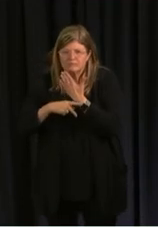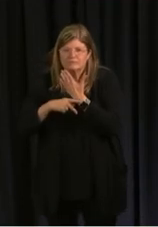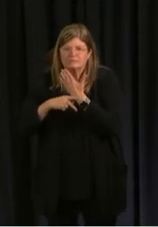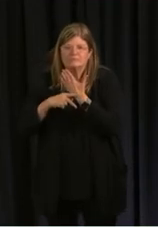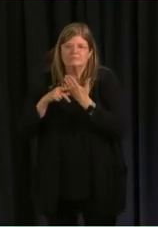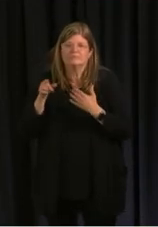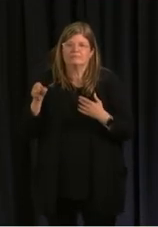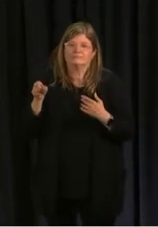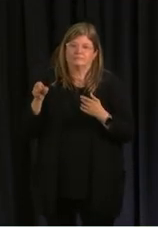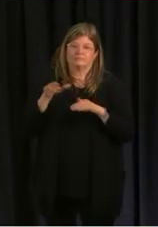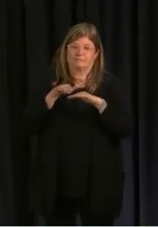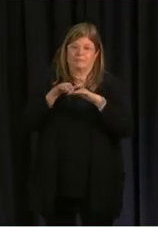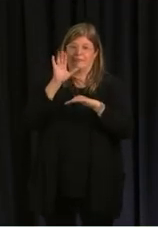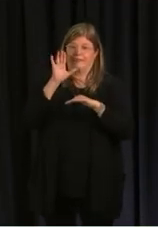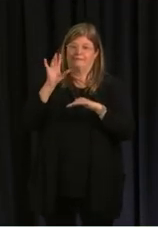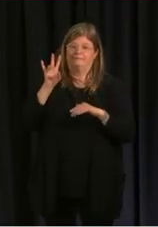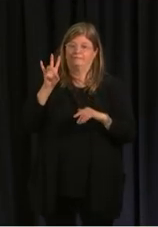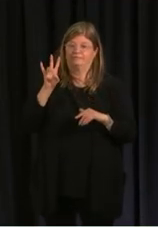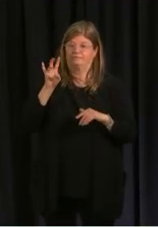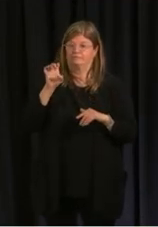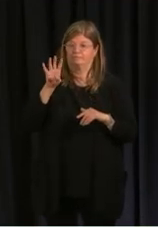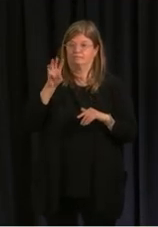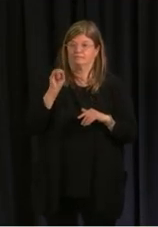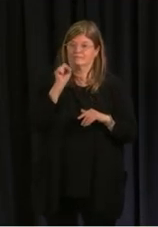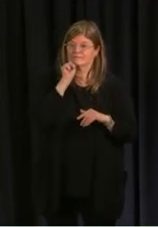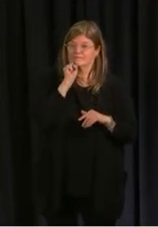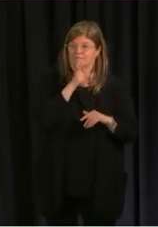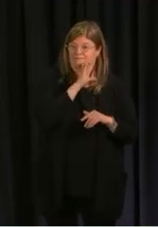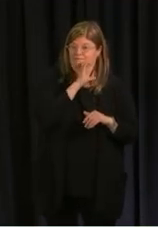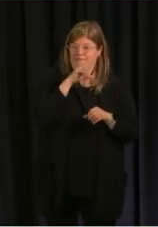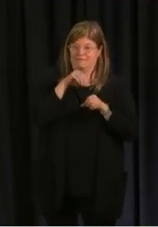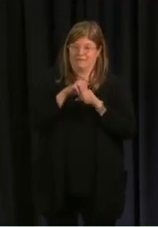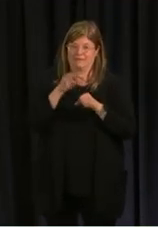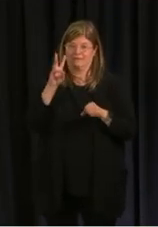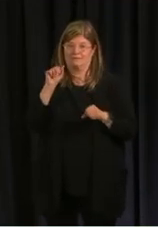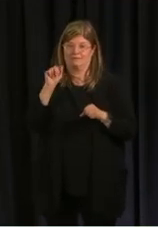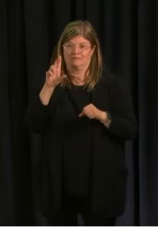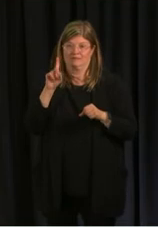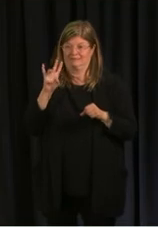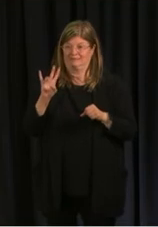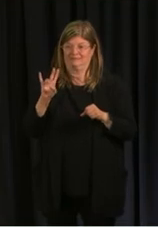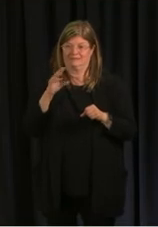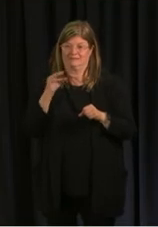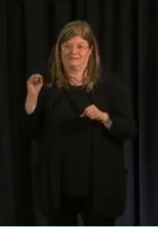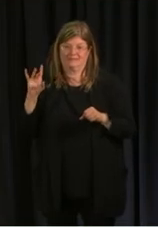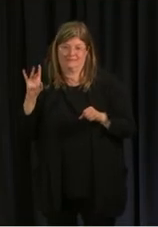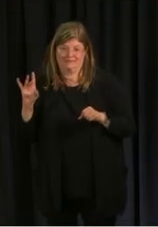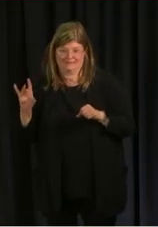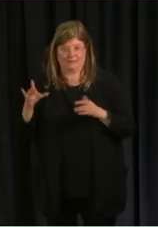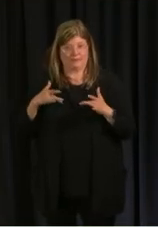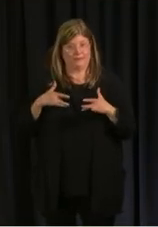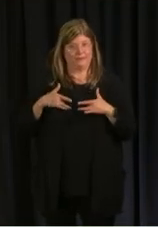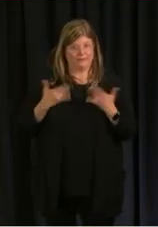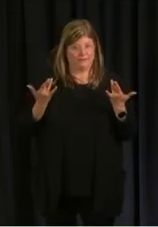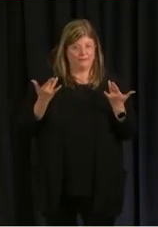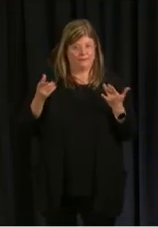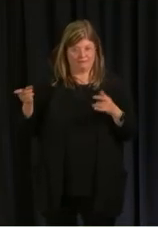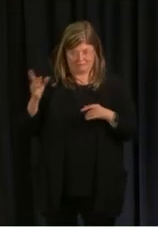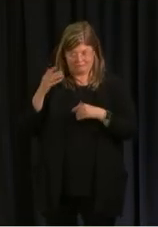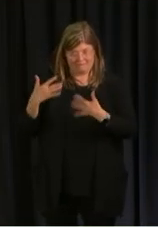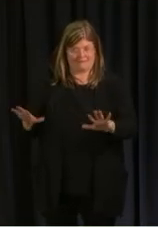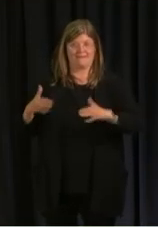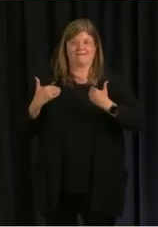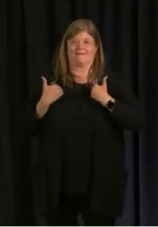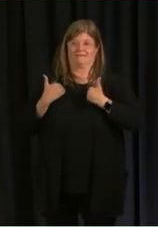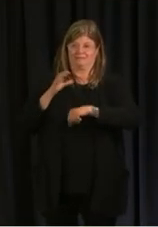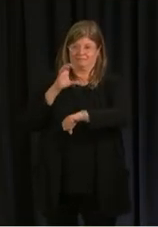seniors in Ward 7 and 8 for vaccine appointments, which is very exciting. The program is where we have our outreach